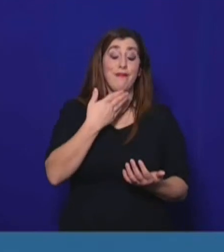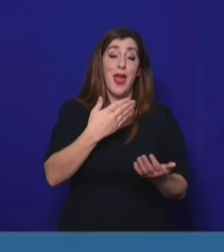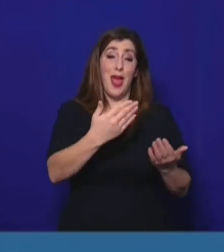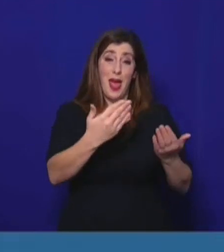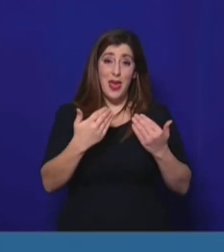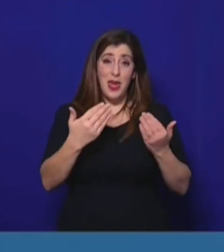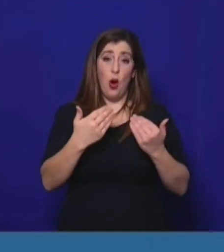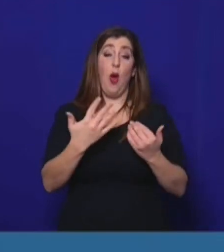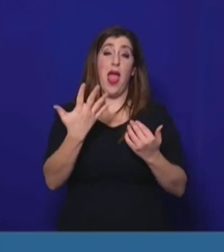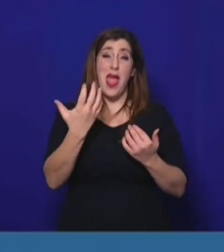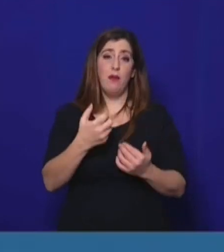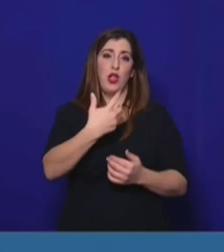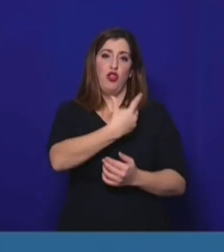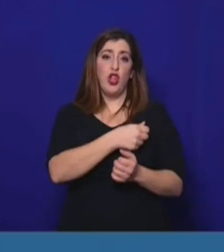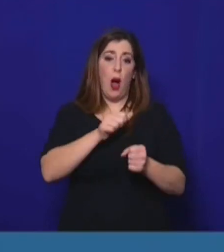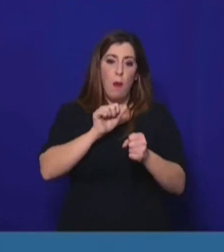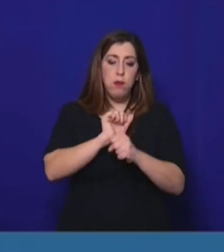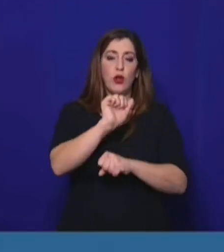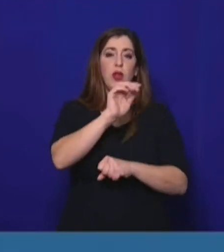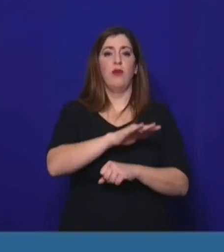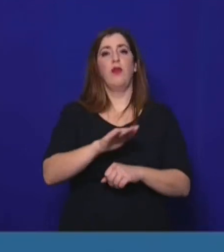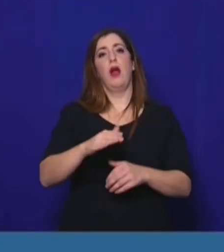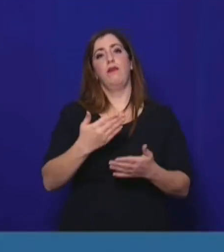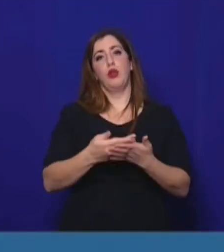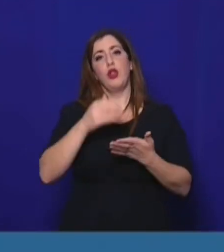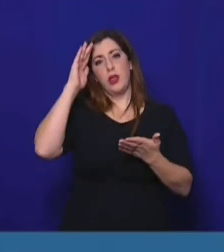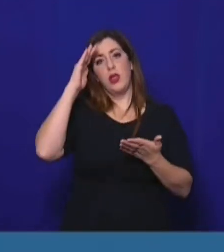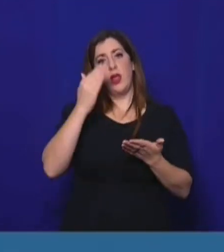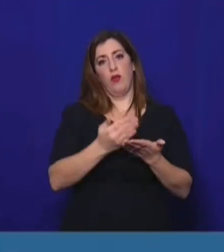apposta wkoll għat-tfal biex tkun covered ukoll.